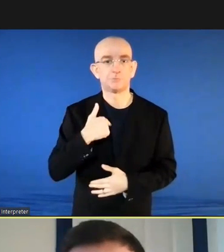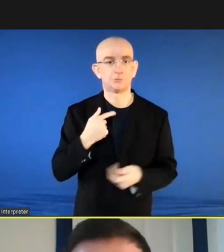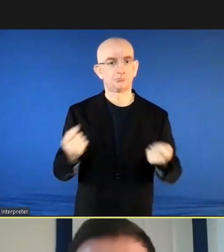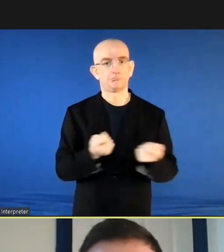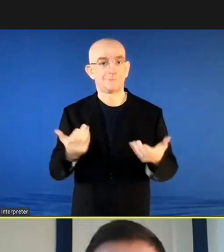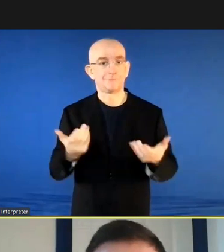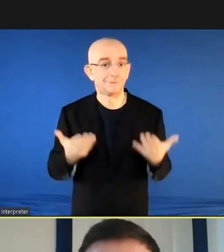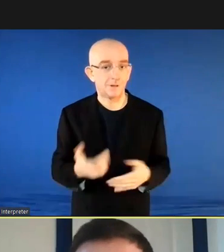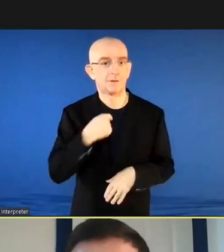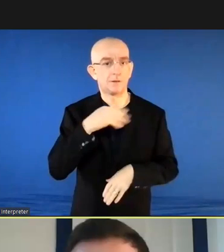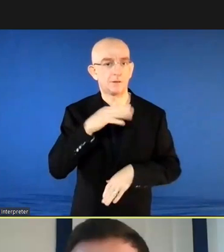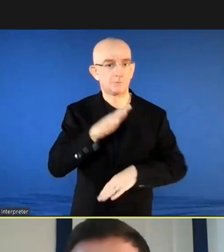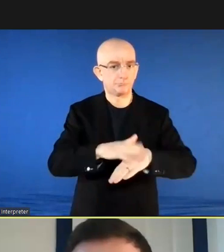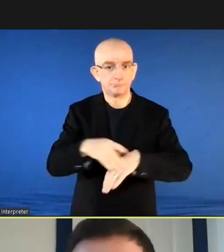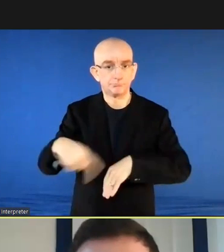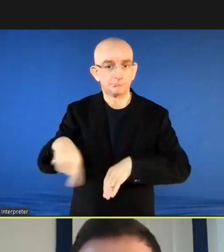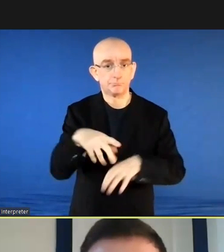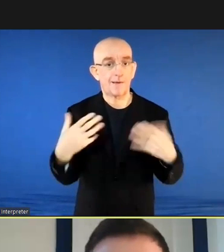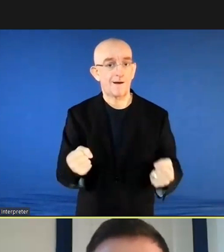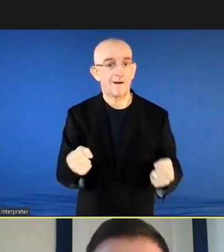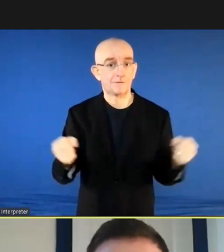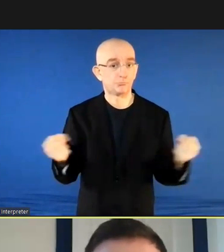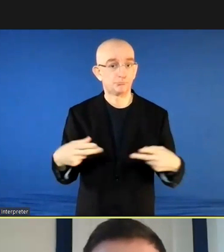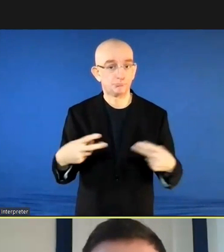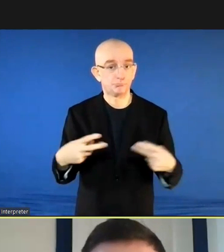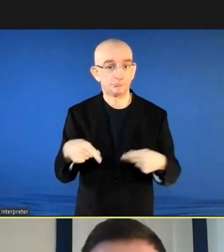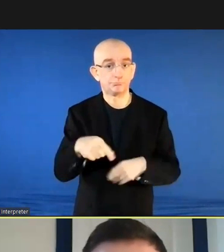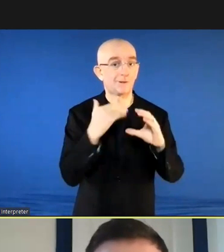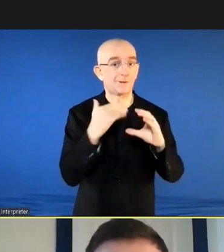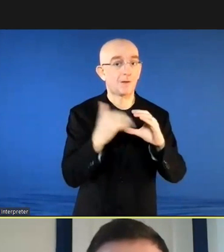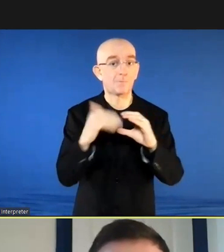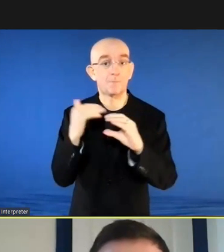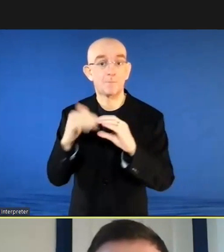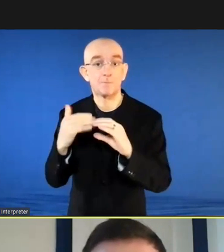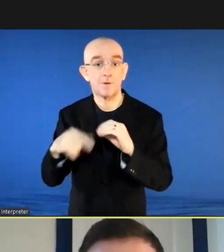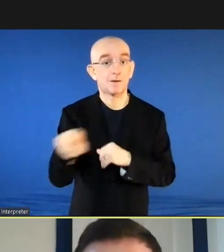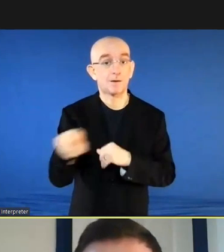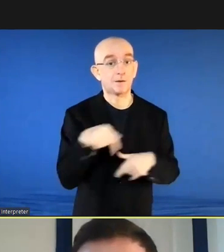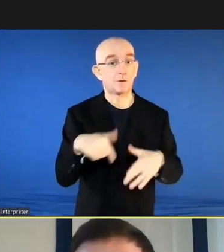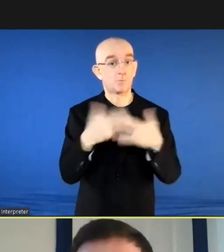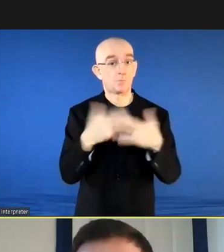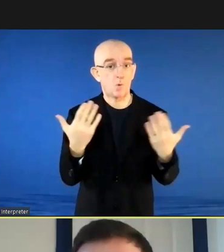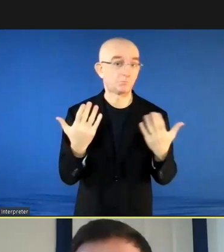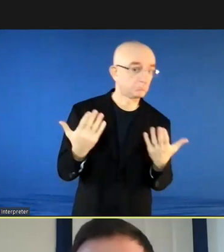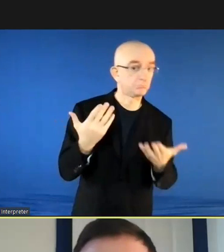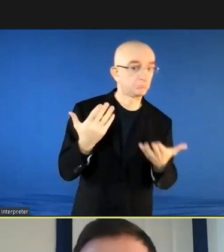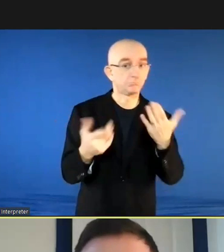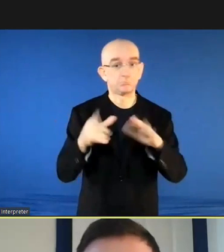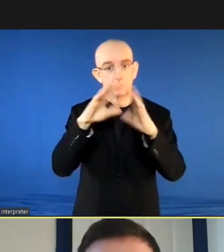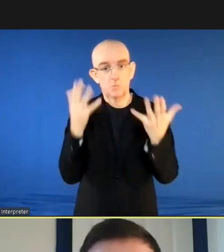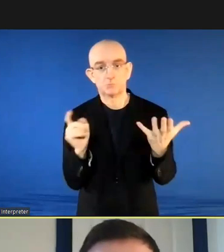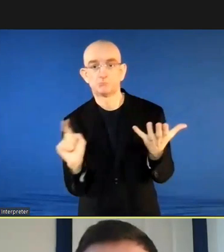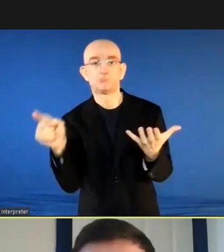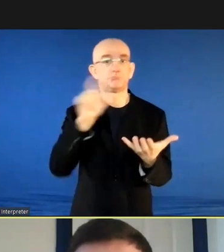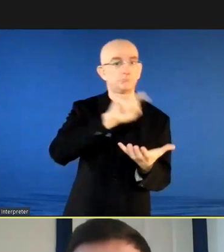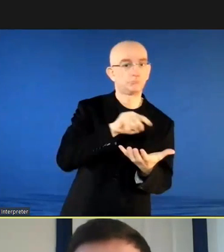this morning, or this afternoon, or this evening, depending where you are in the world. We have also had the link posted